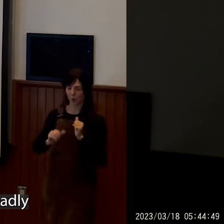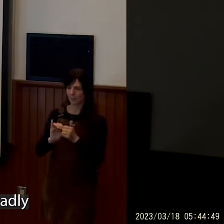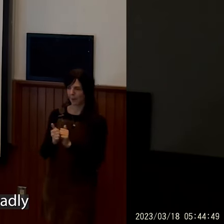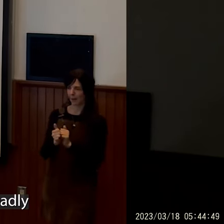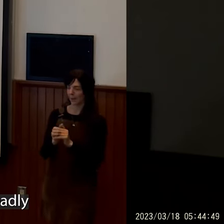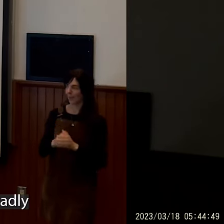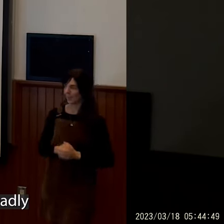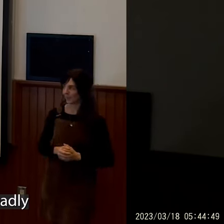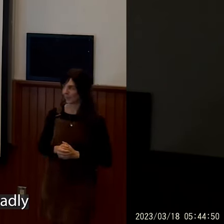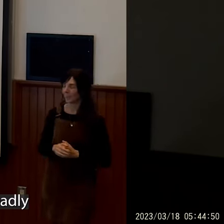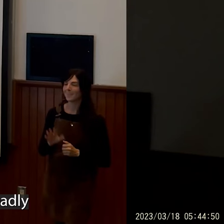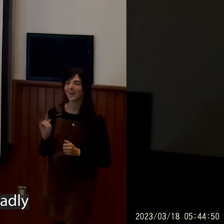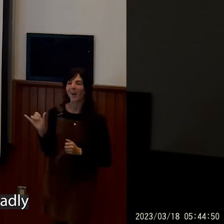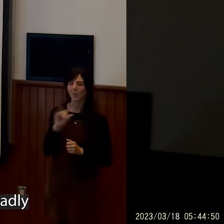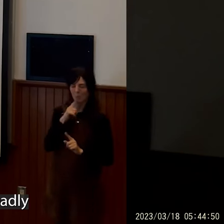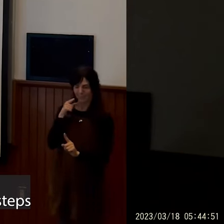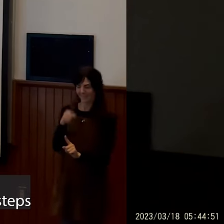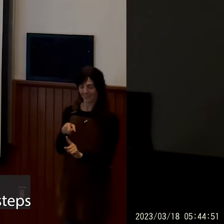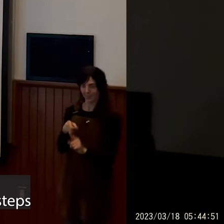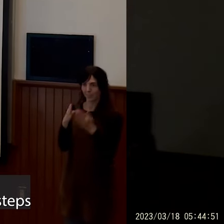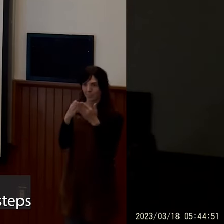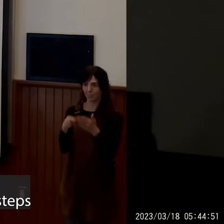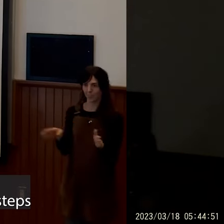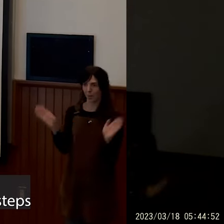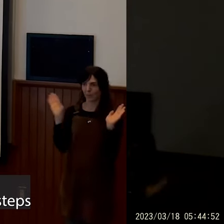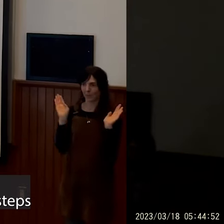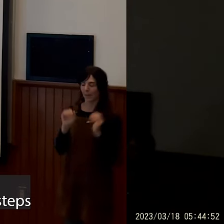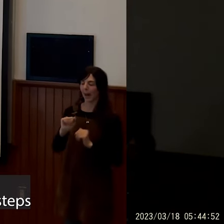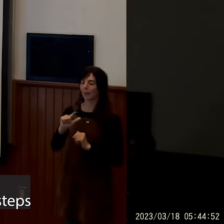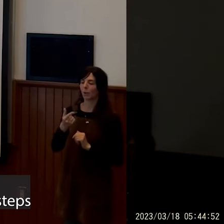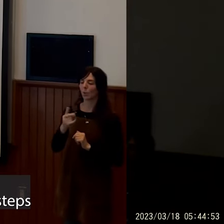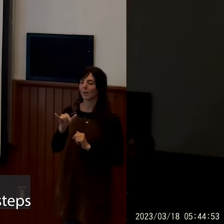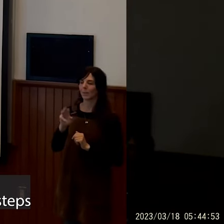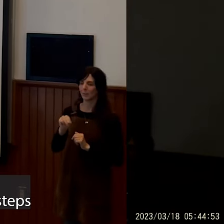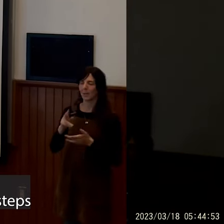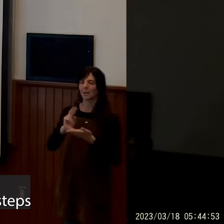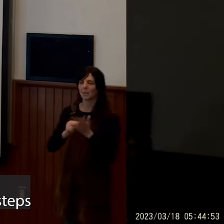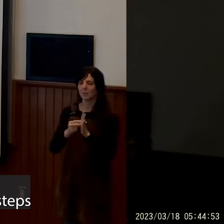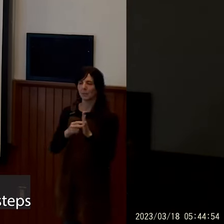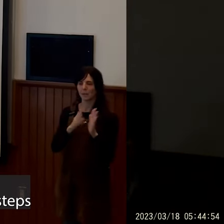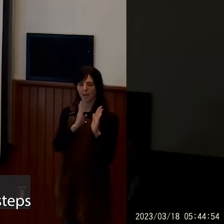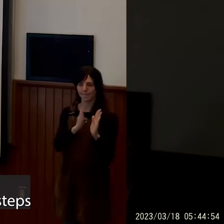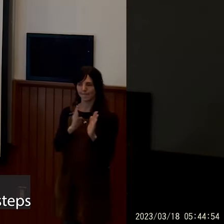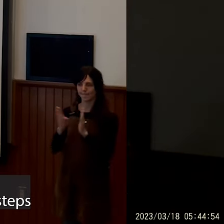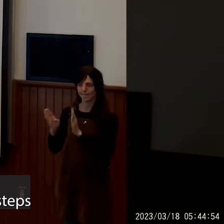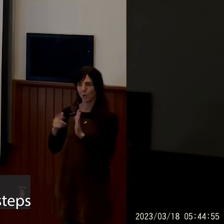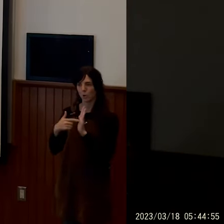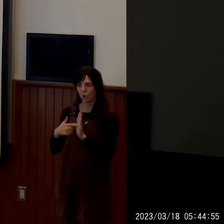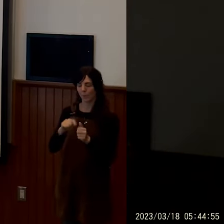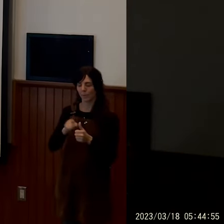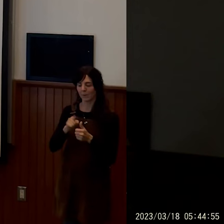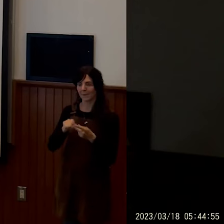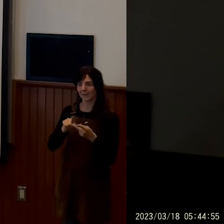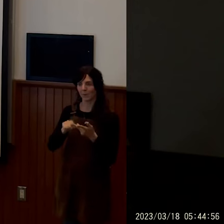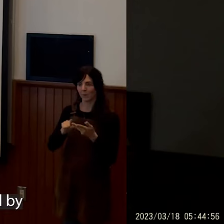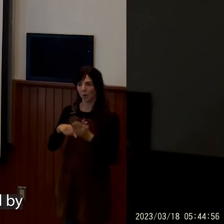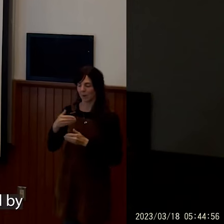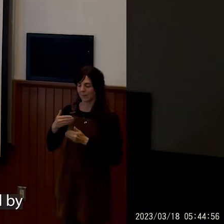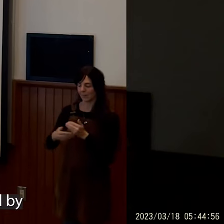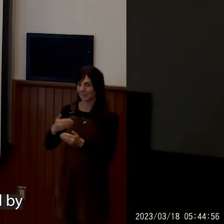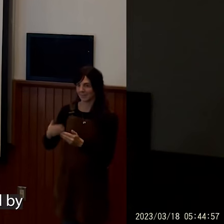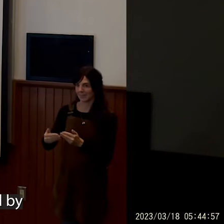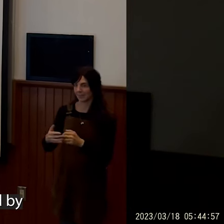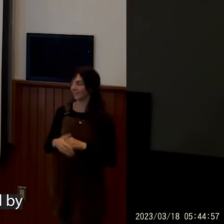about algorithms broadly, an algorithm is basically a list of ingredients and a series of steps. It's